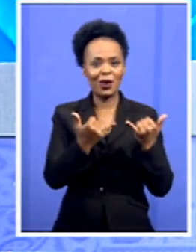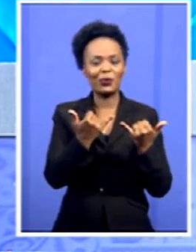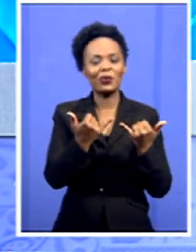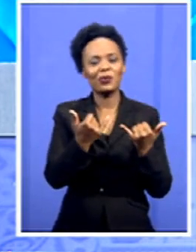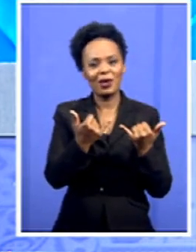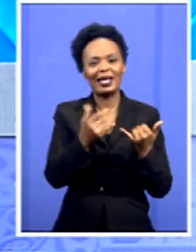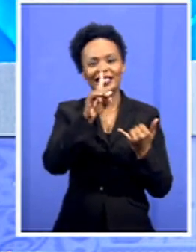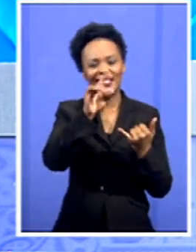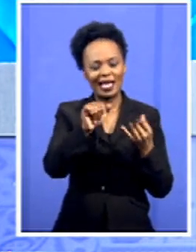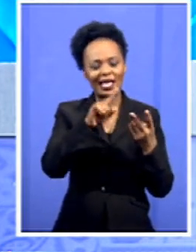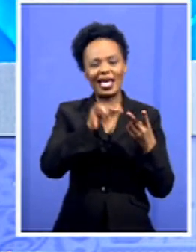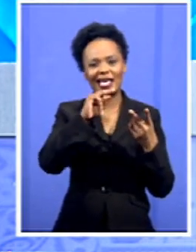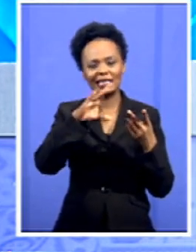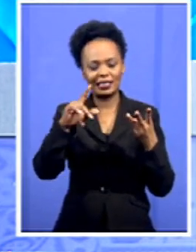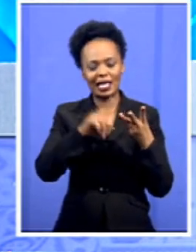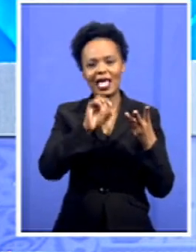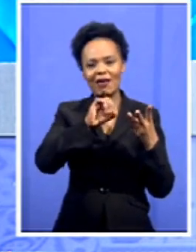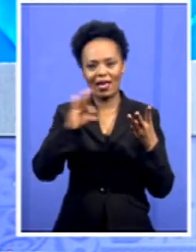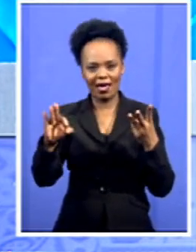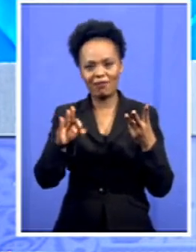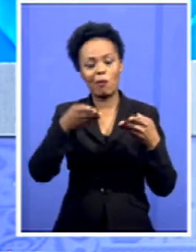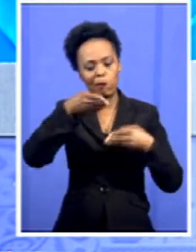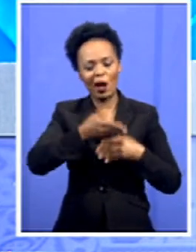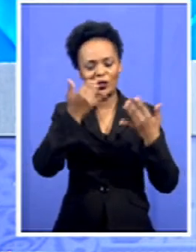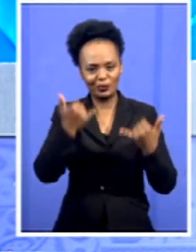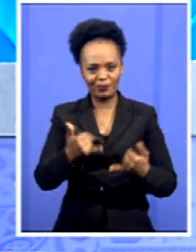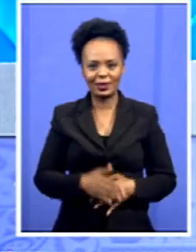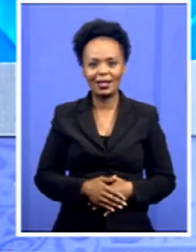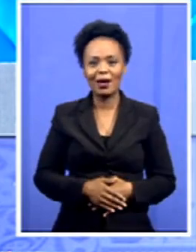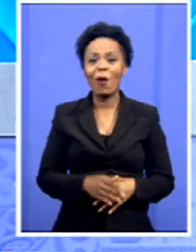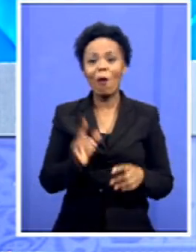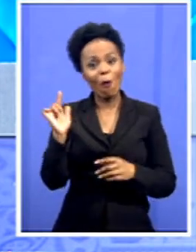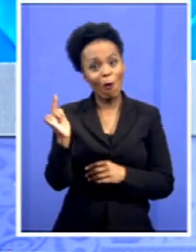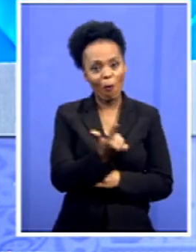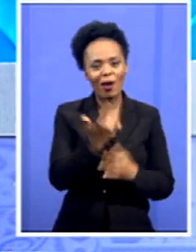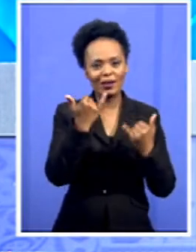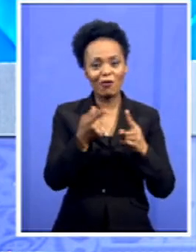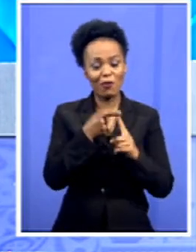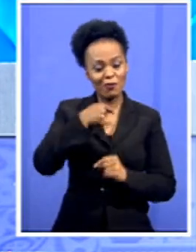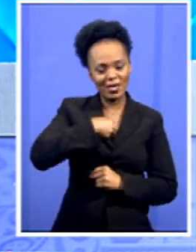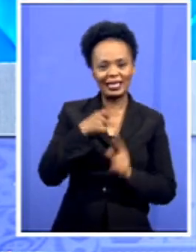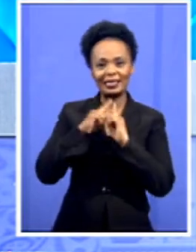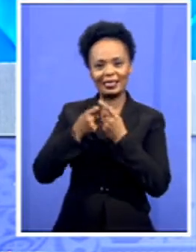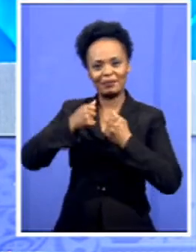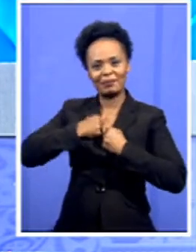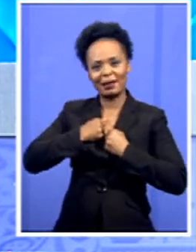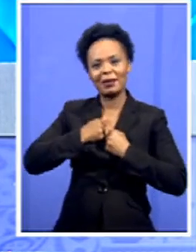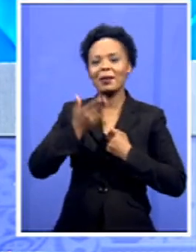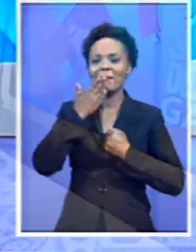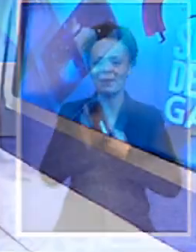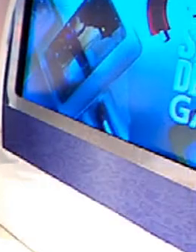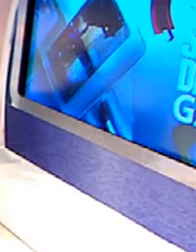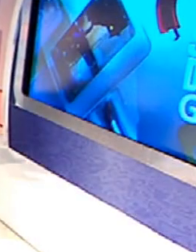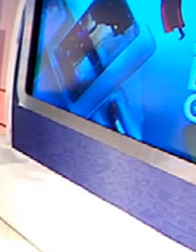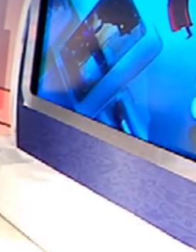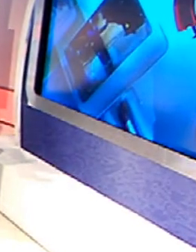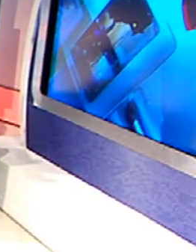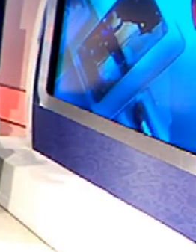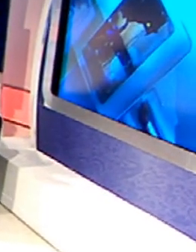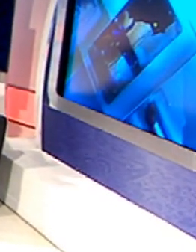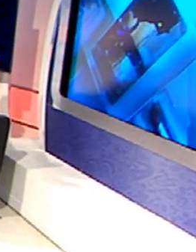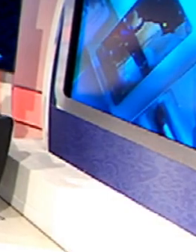from the DA, the ANC and the EFF tonight, and from the rest of you. From me and the rest of the team, please have a wonderful